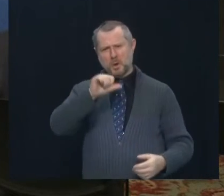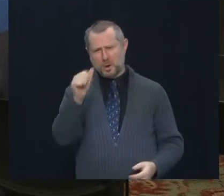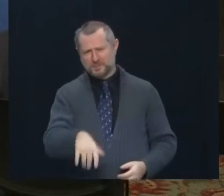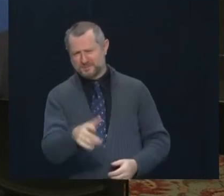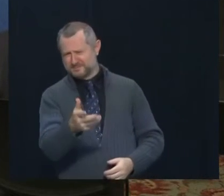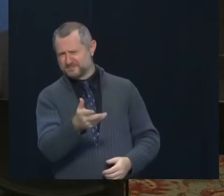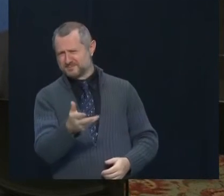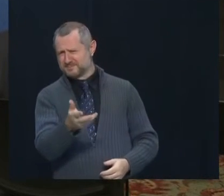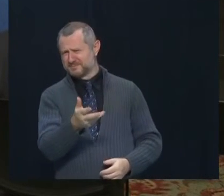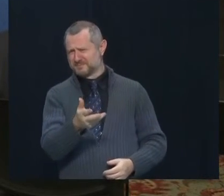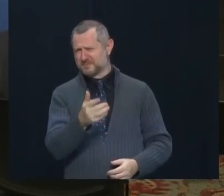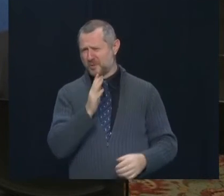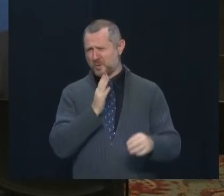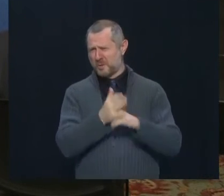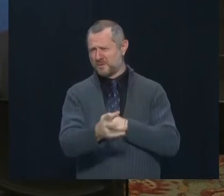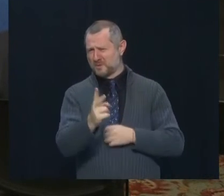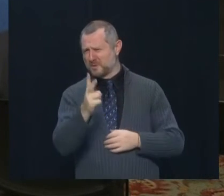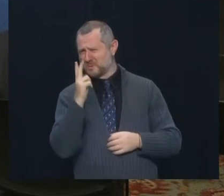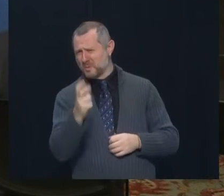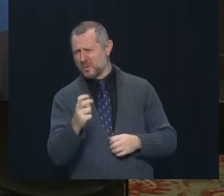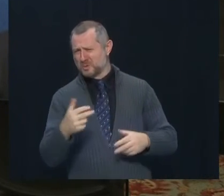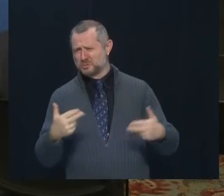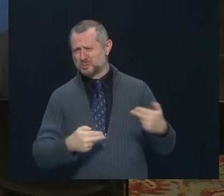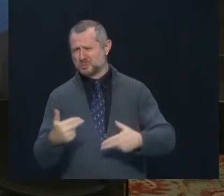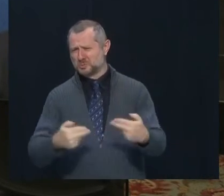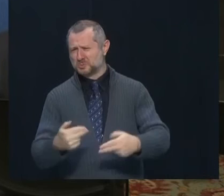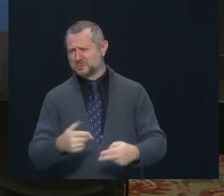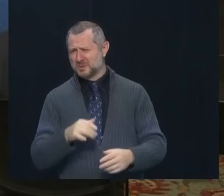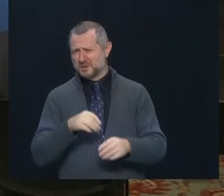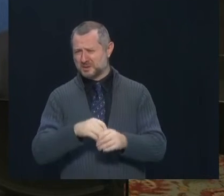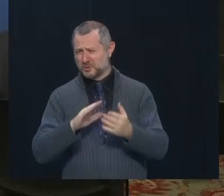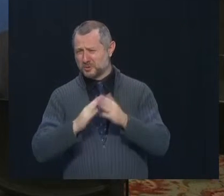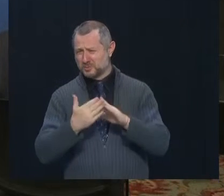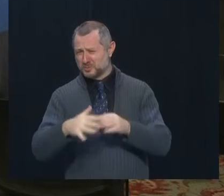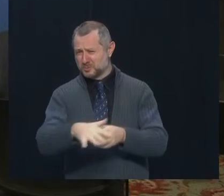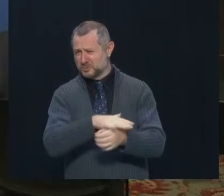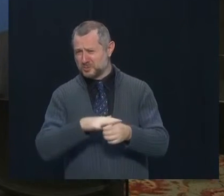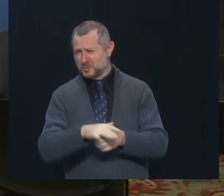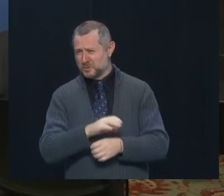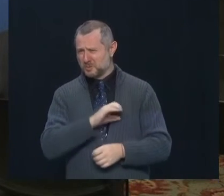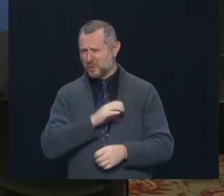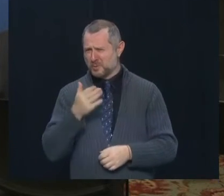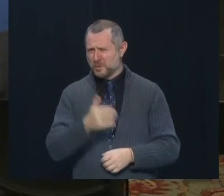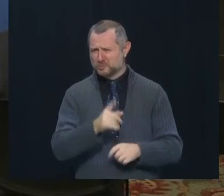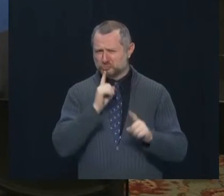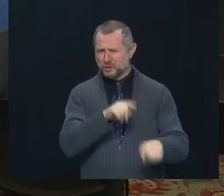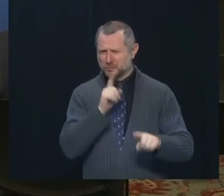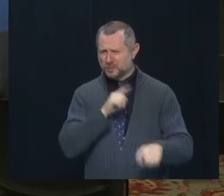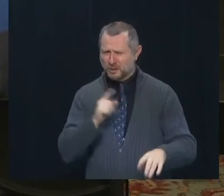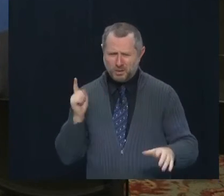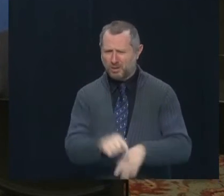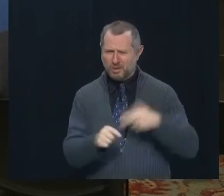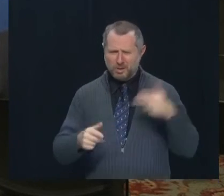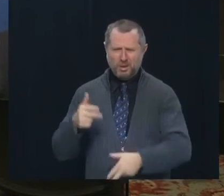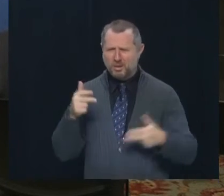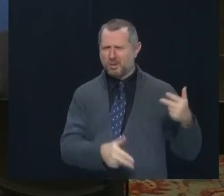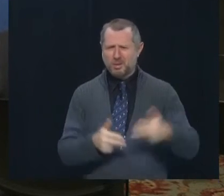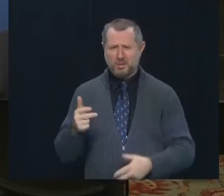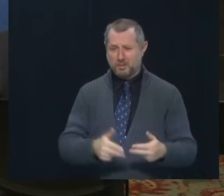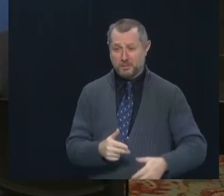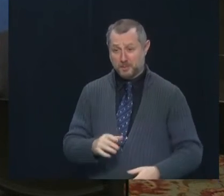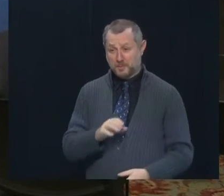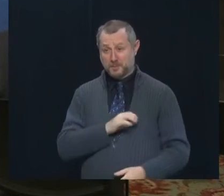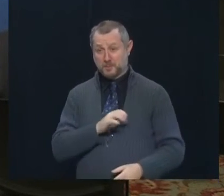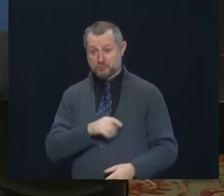are happening among community members independent of police, and police are being reactive at this point, and frankly, they're open about the fact that they're